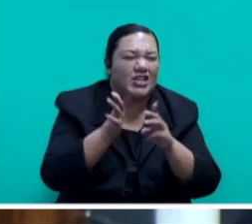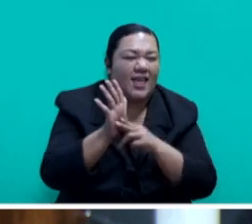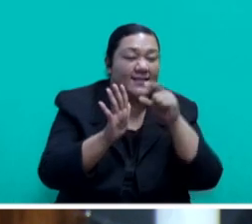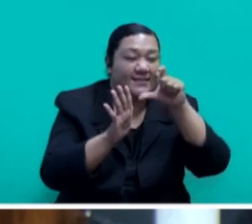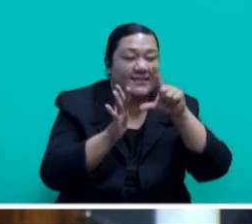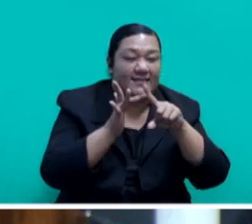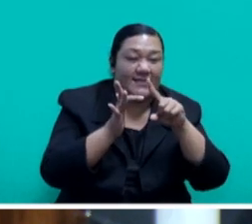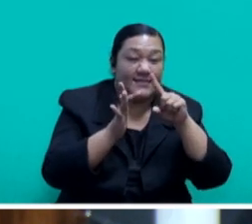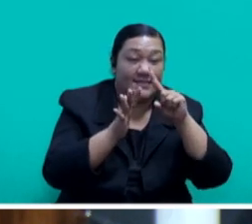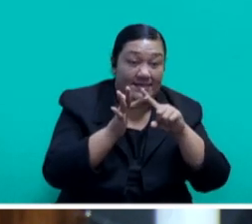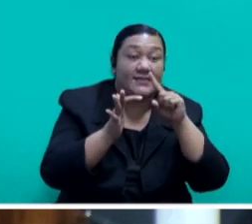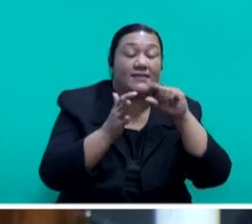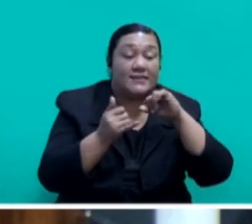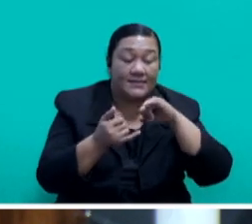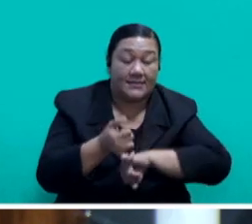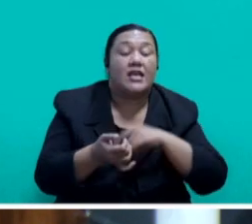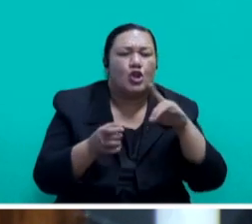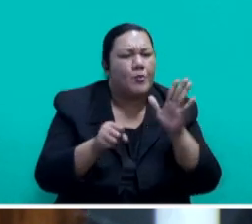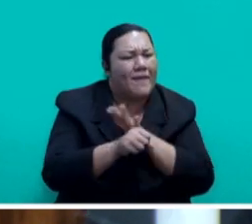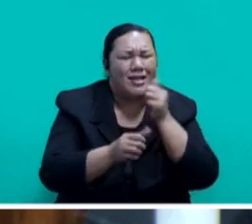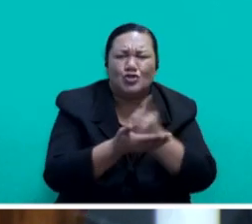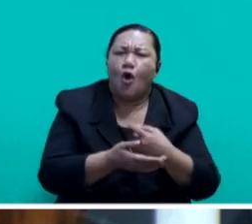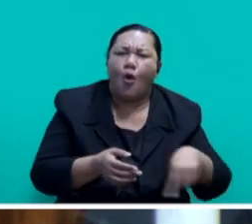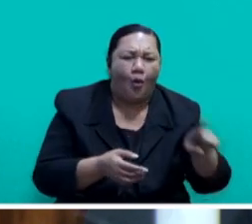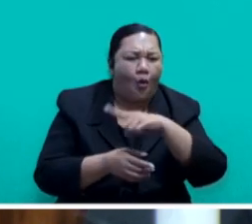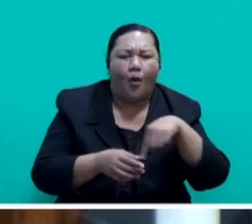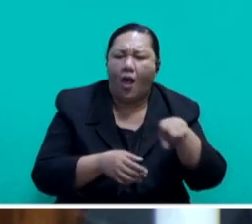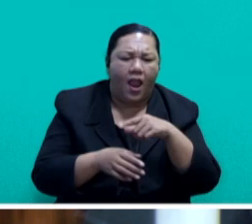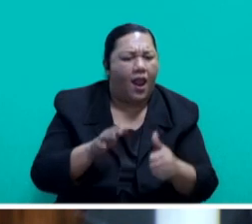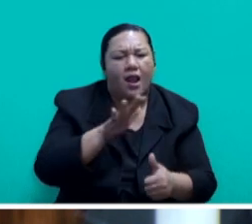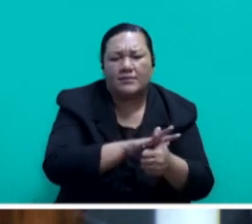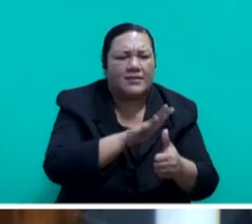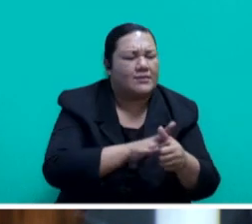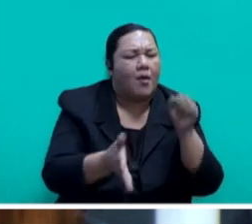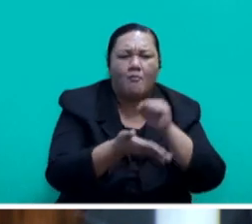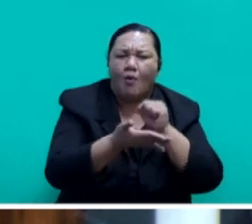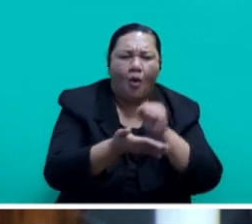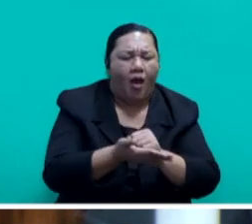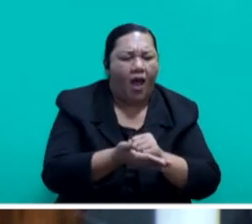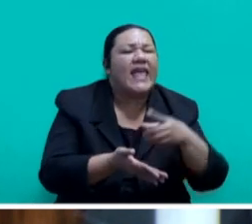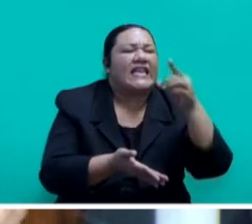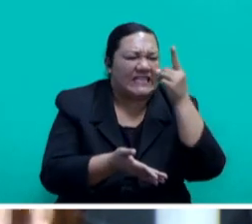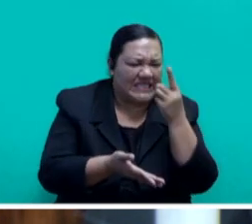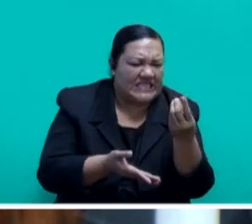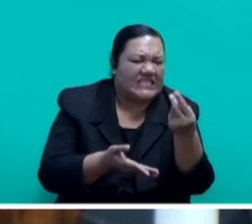ensure that all Fijians have access to proper and affordable housing.